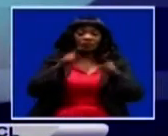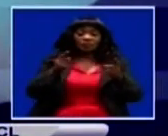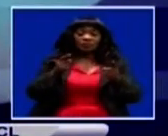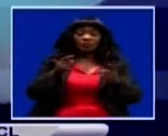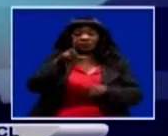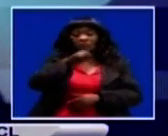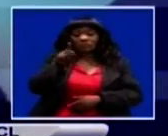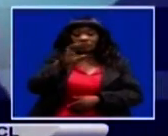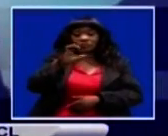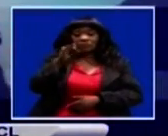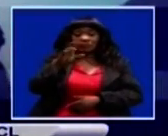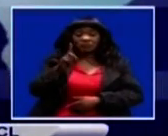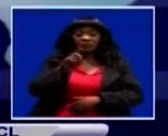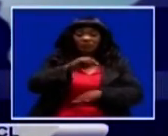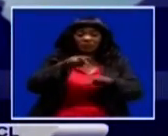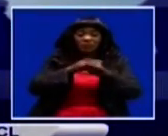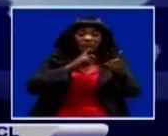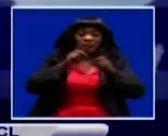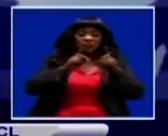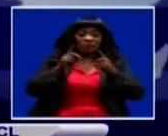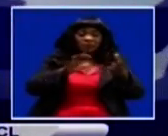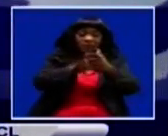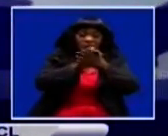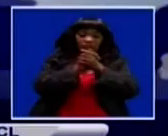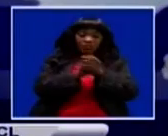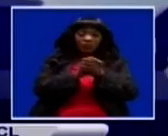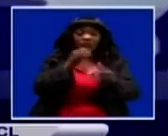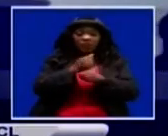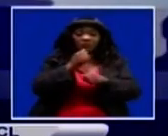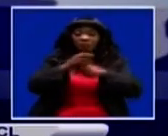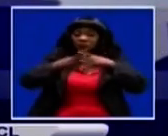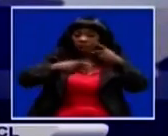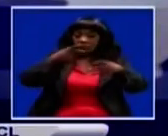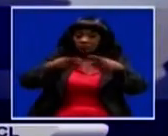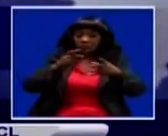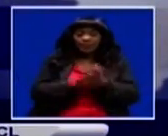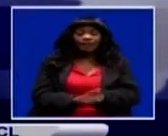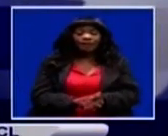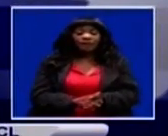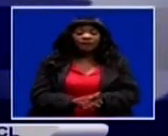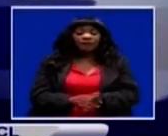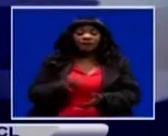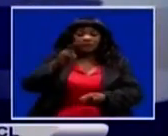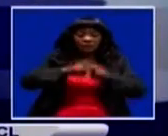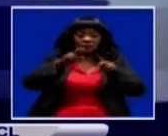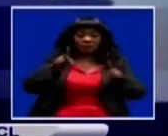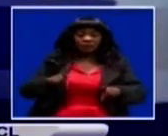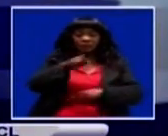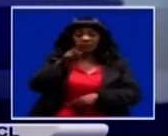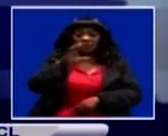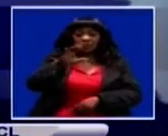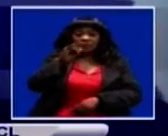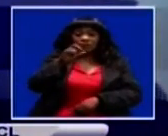the ZCID National Dialogue and Reconciliation process. Meanwhile, first ZCID chairperson